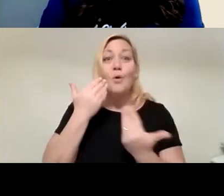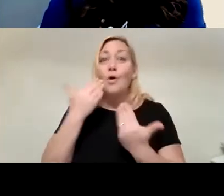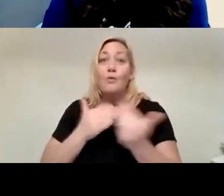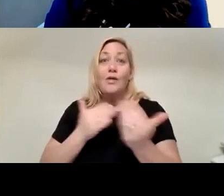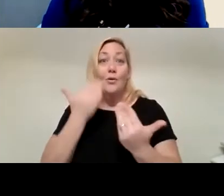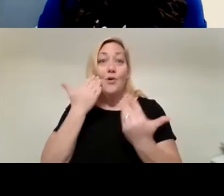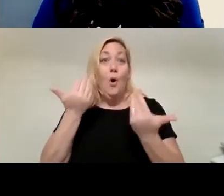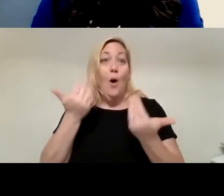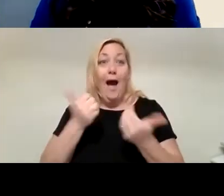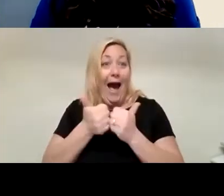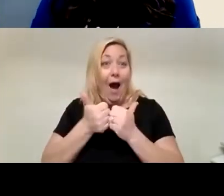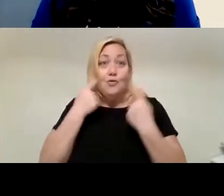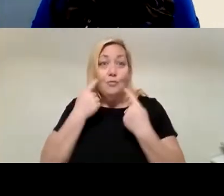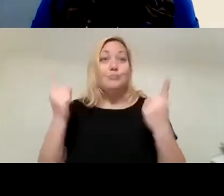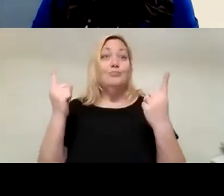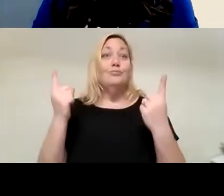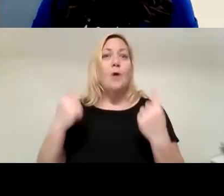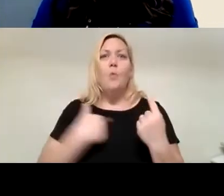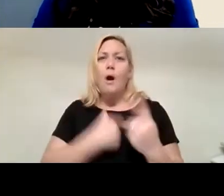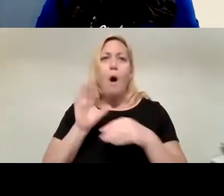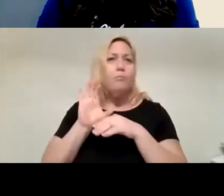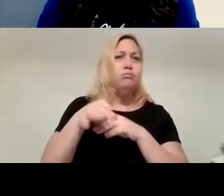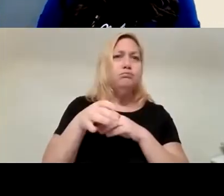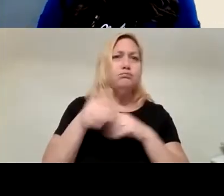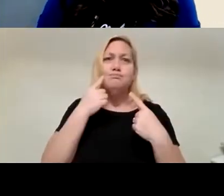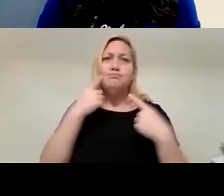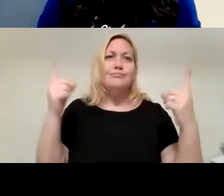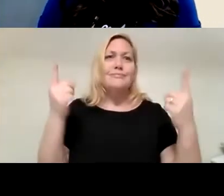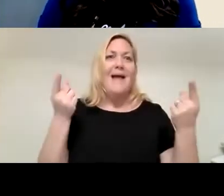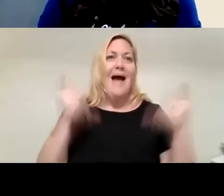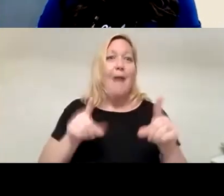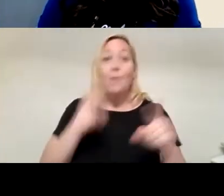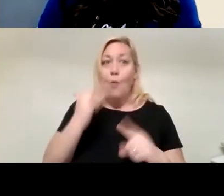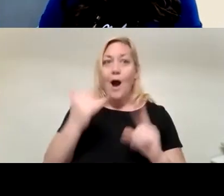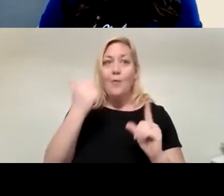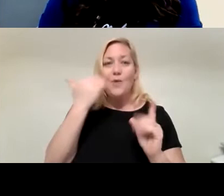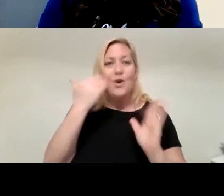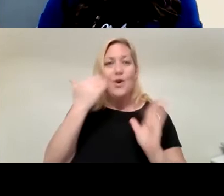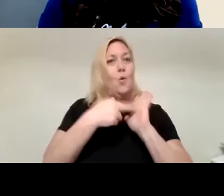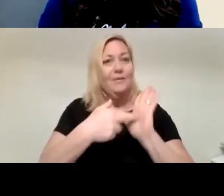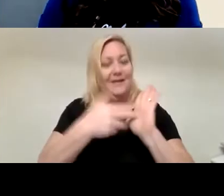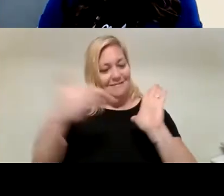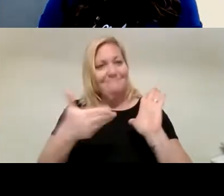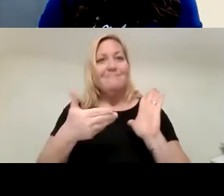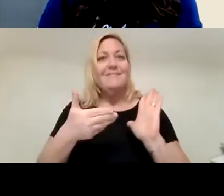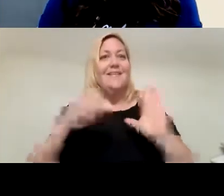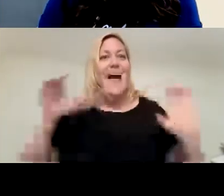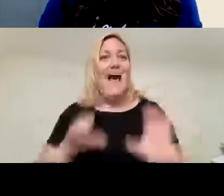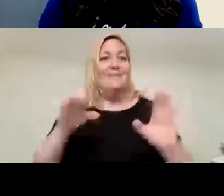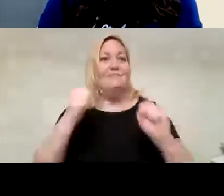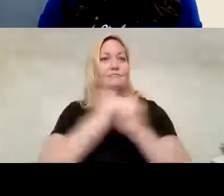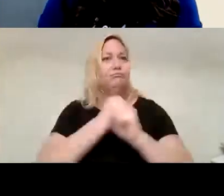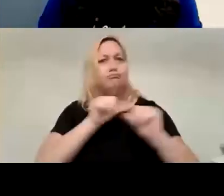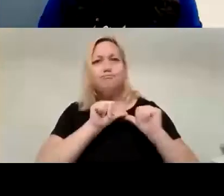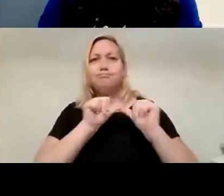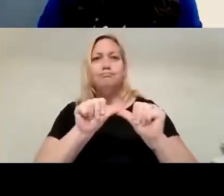done. We're making it happen, because we know that representation is an active fight. As